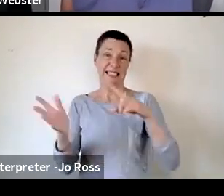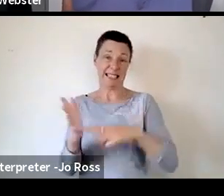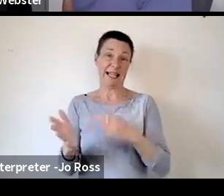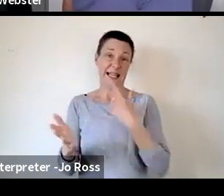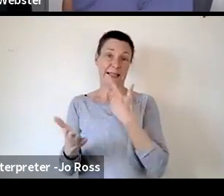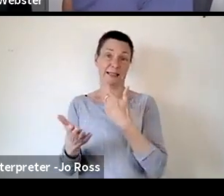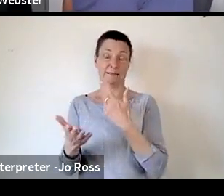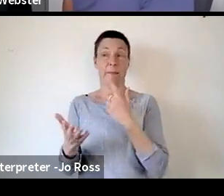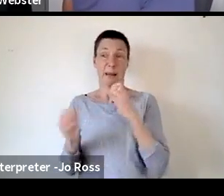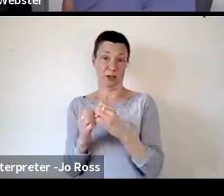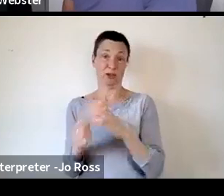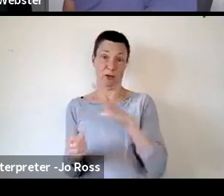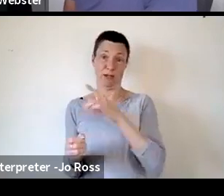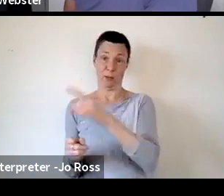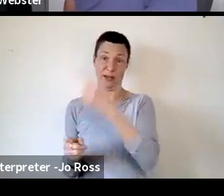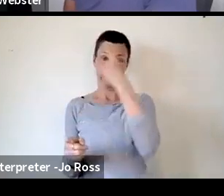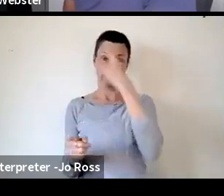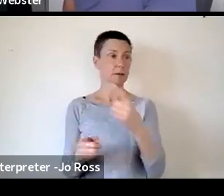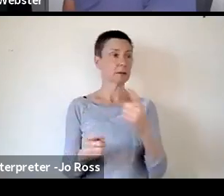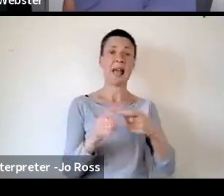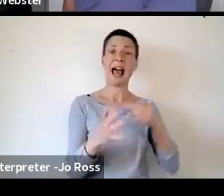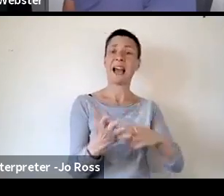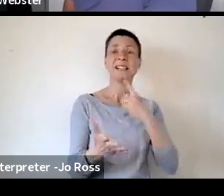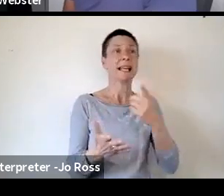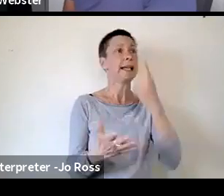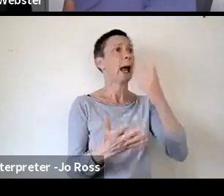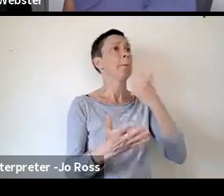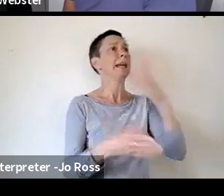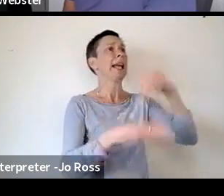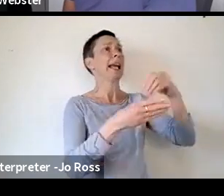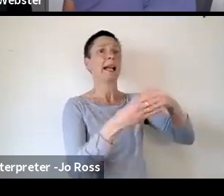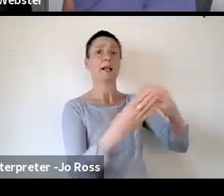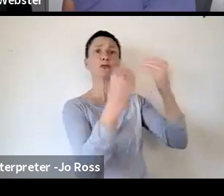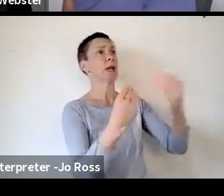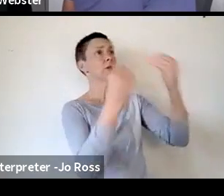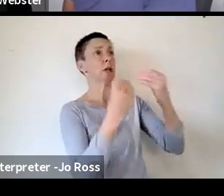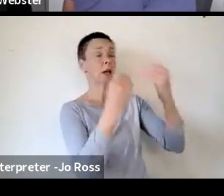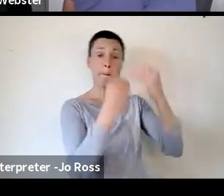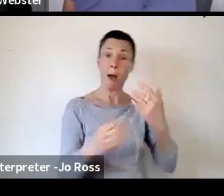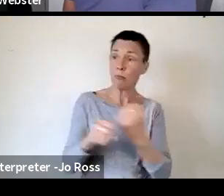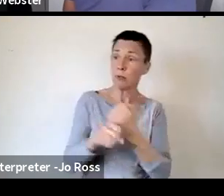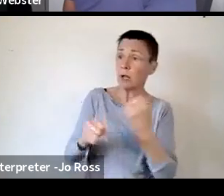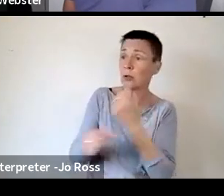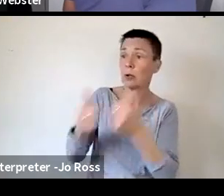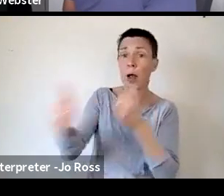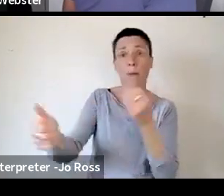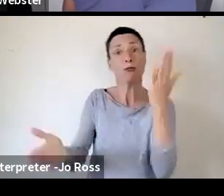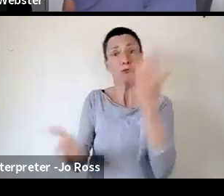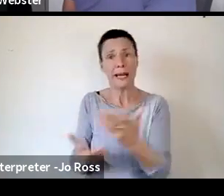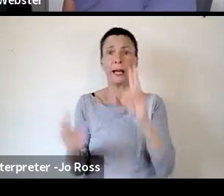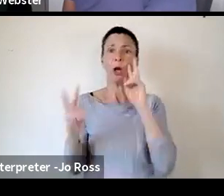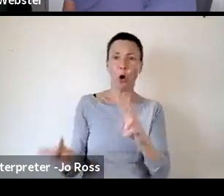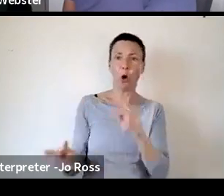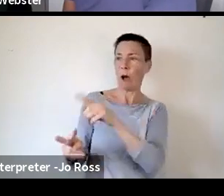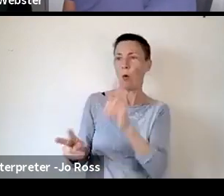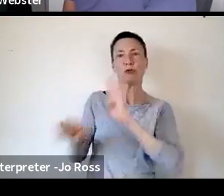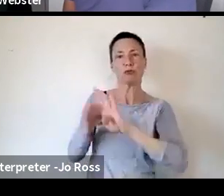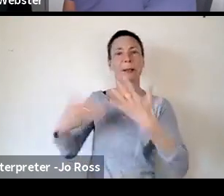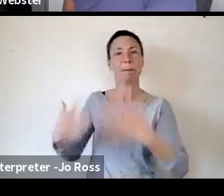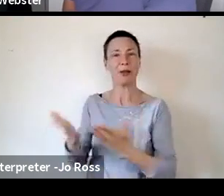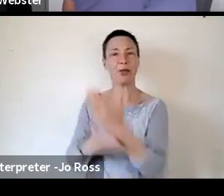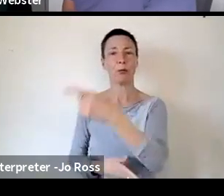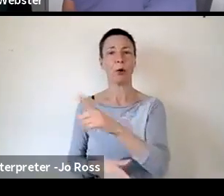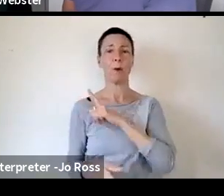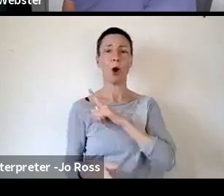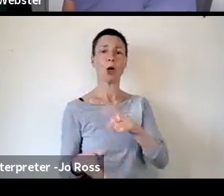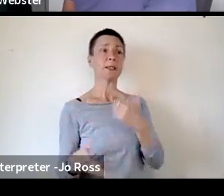makes a good point that he can do all the training courses in the world, but do production companies really look at that? Because they really